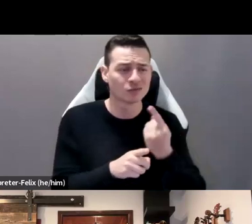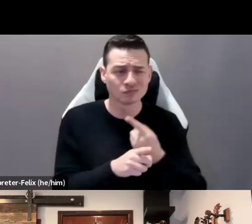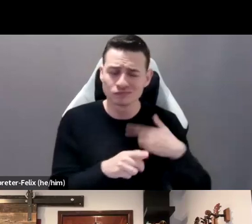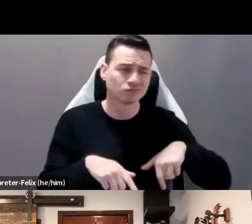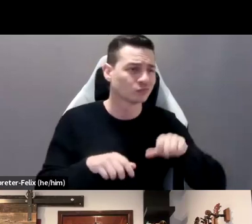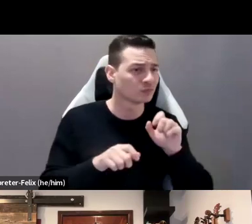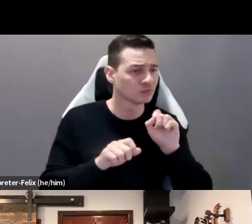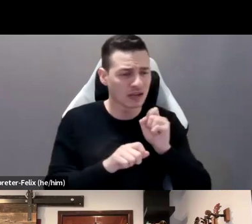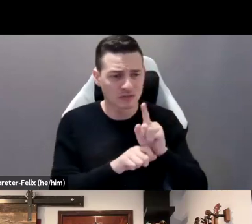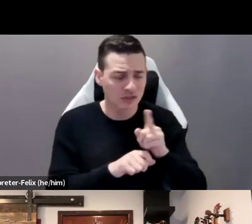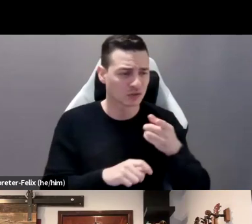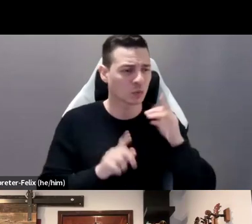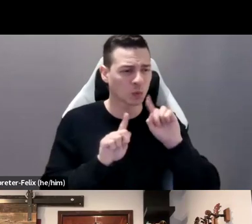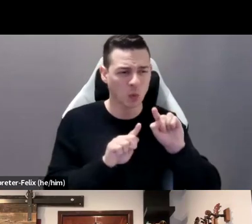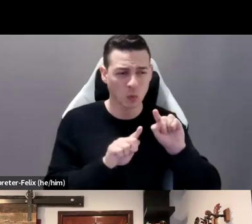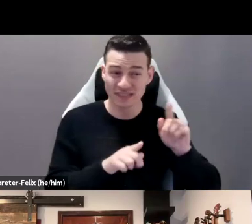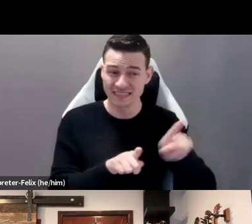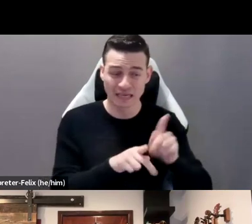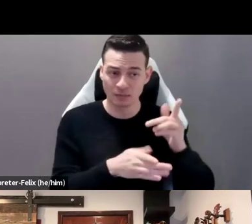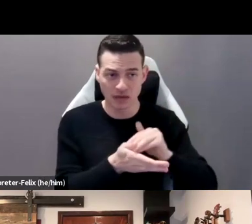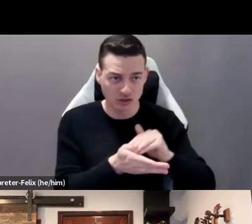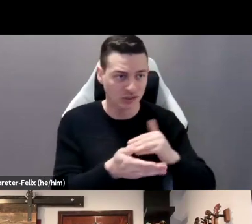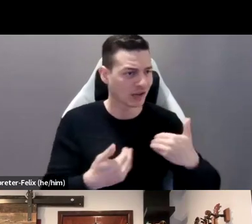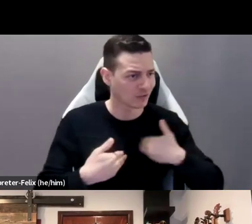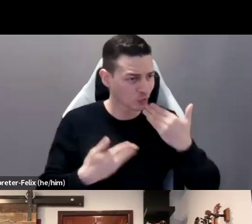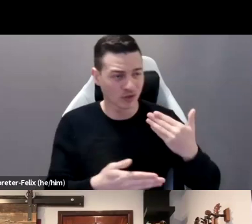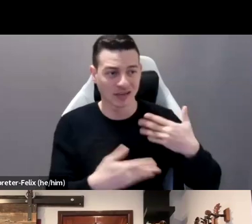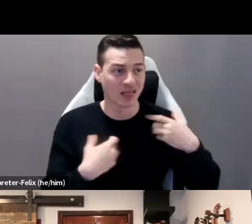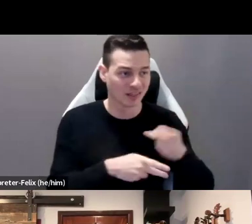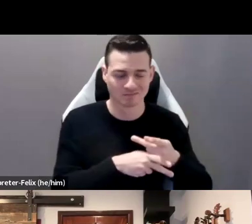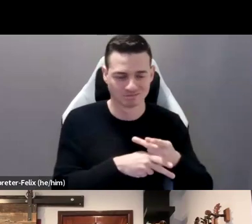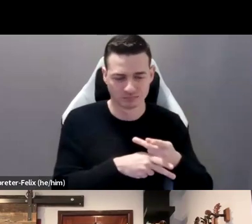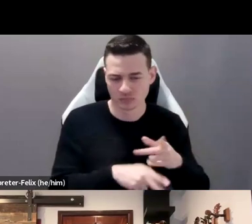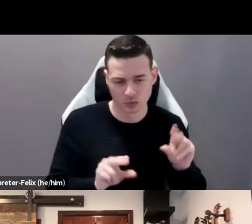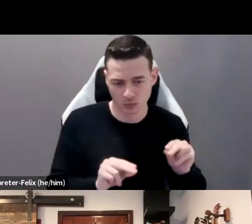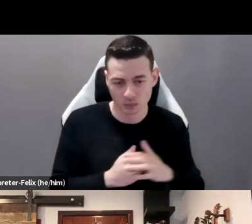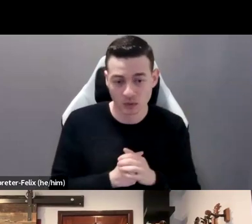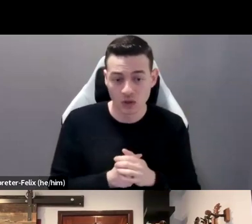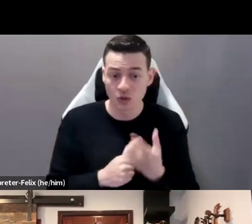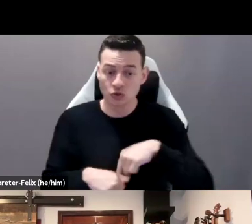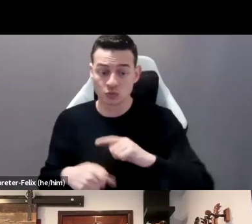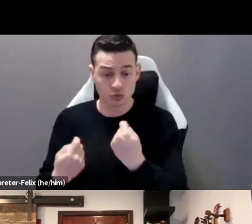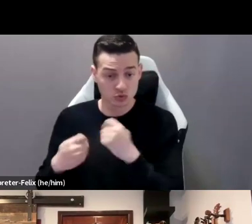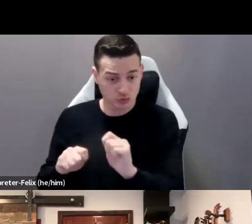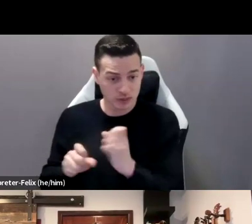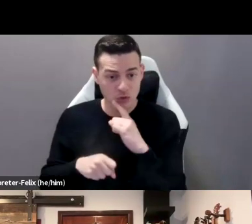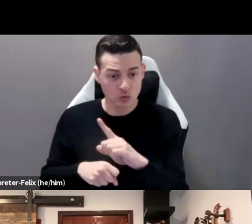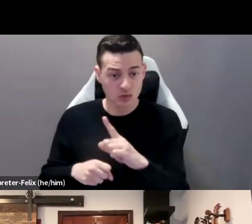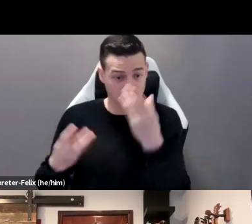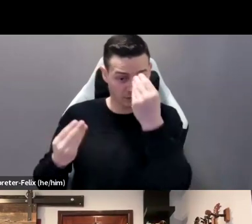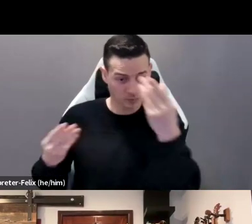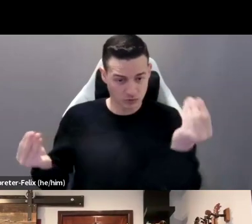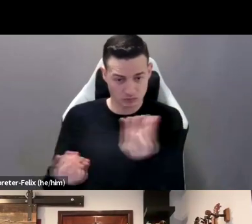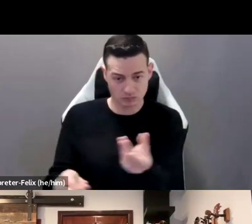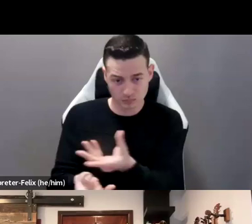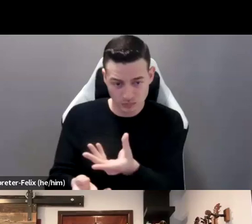we're trying to respond in a way with information and information sharing and resource sharing. And one of the ways that we're trying to